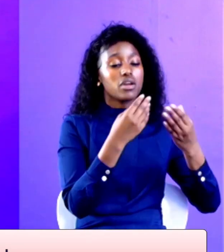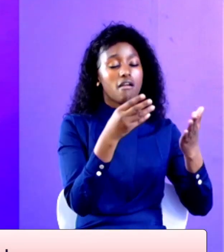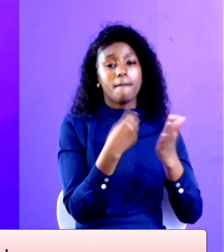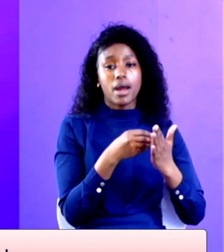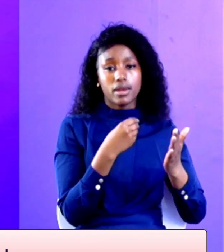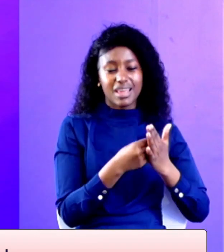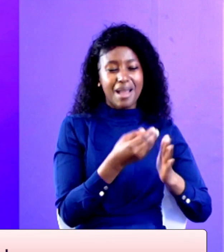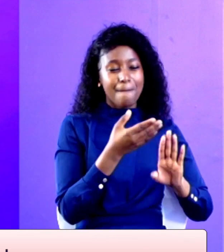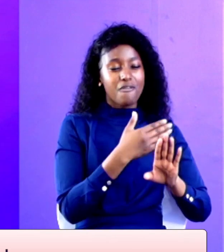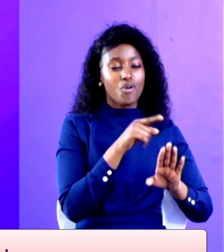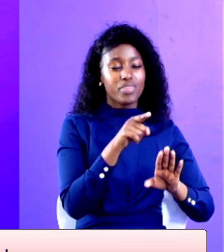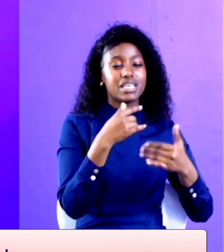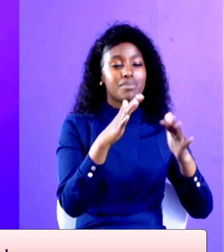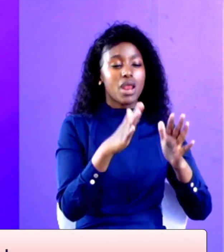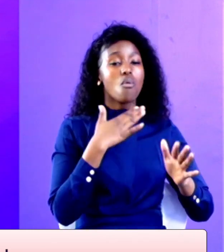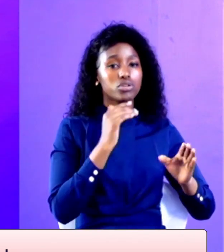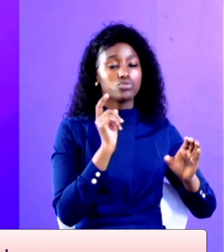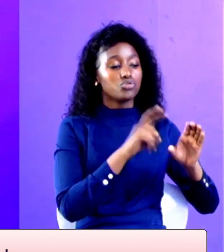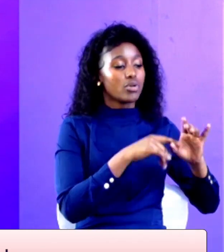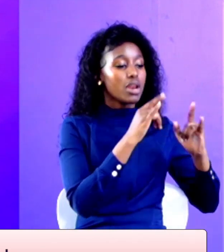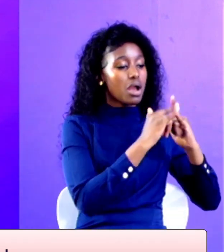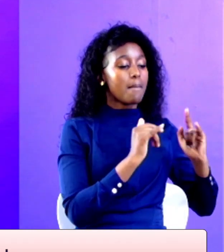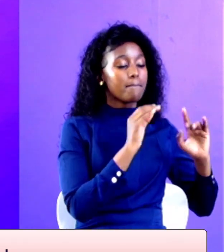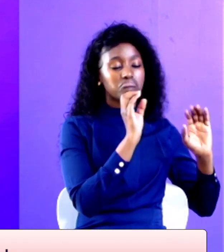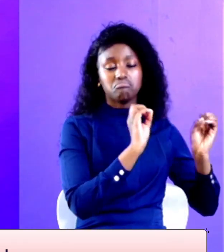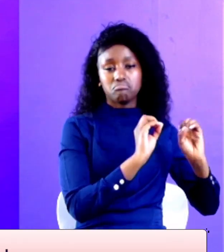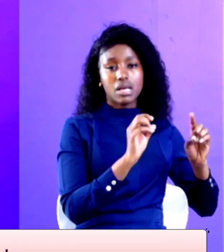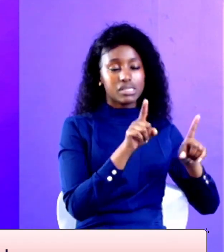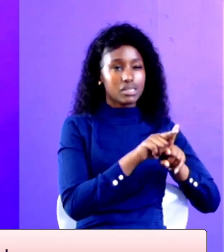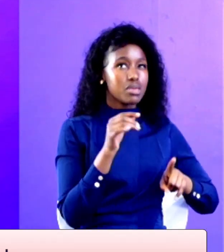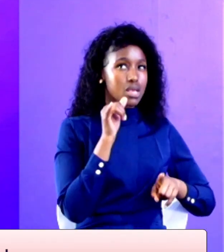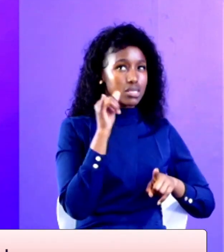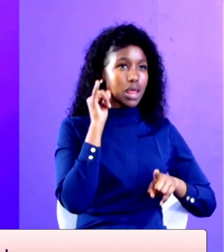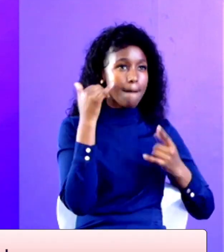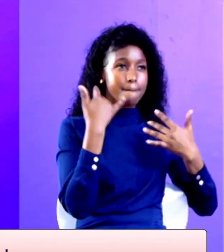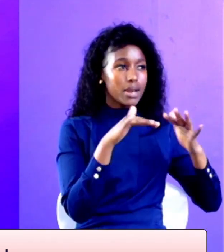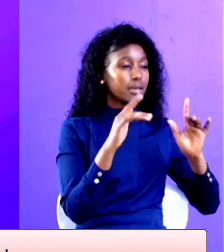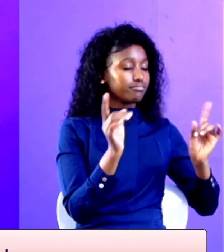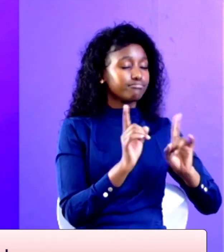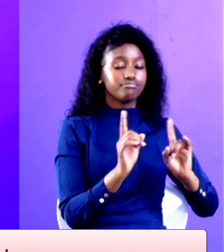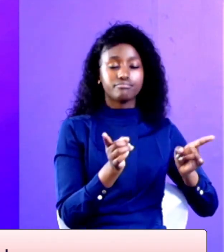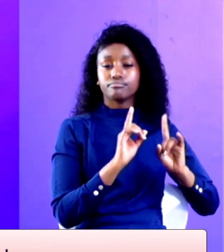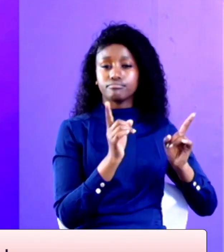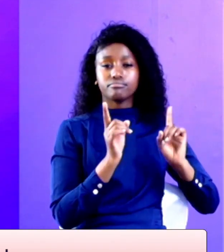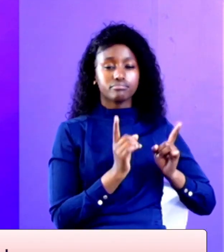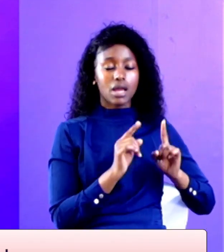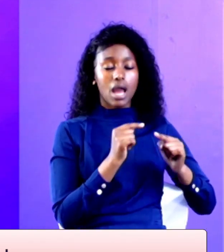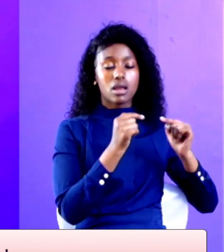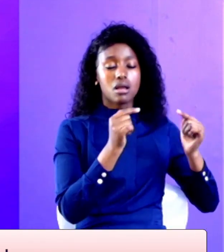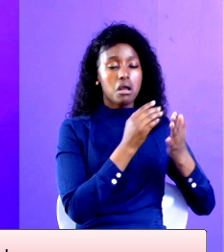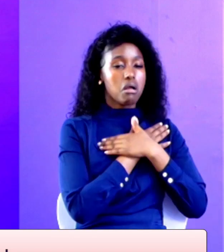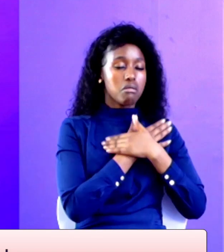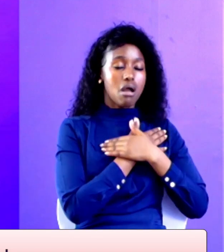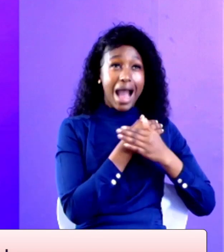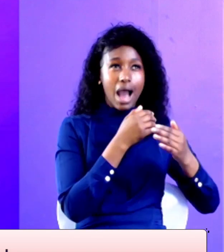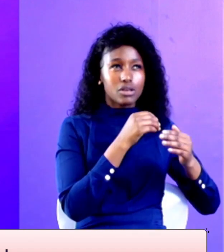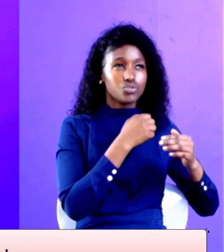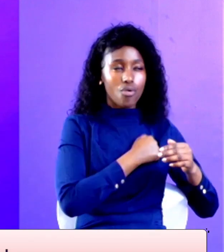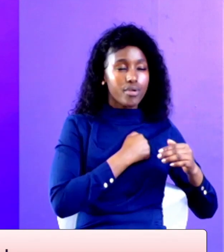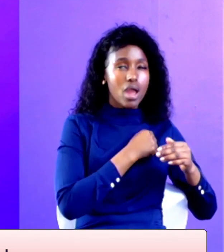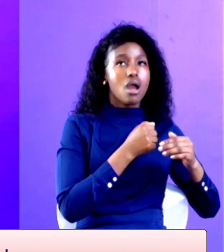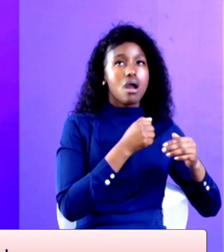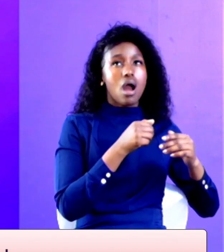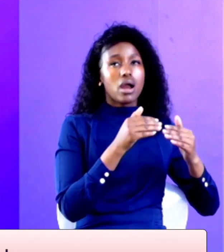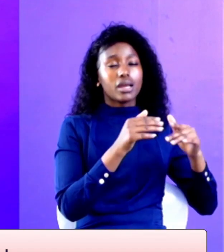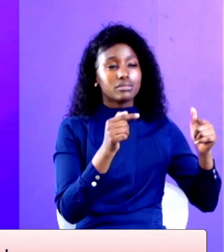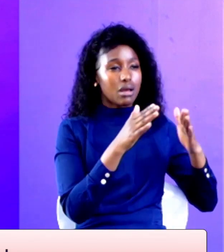join their camp in Singapore. Even he didn't play yesterday against Arsenal. So the player, it is evident that he wants